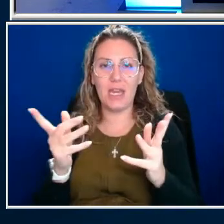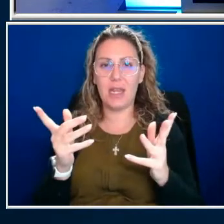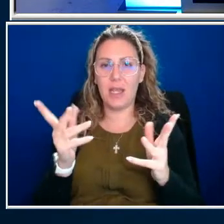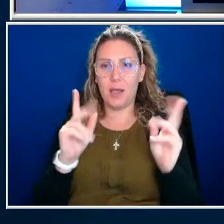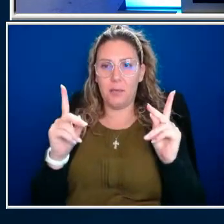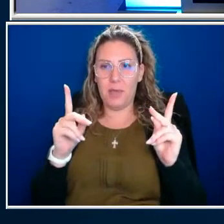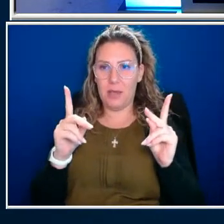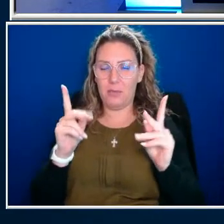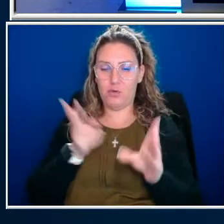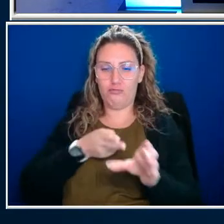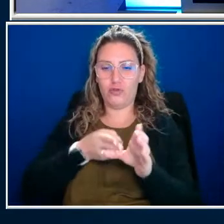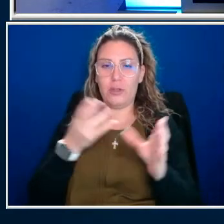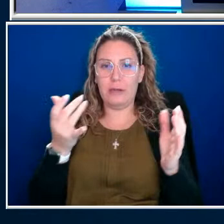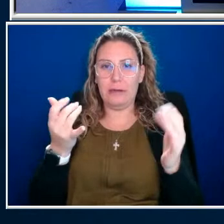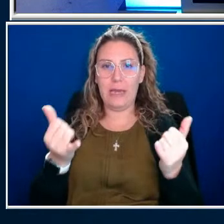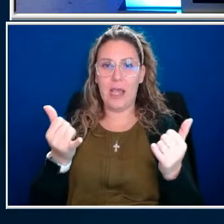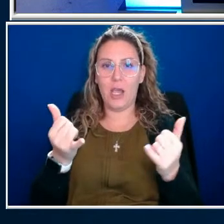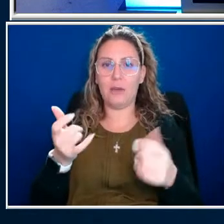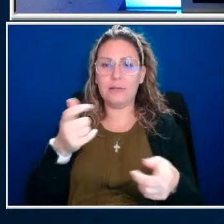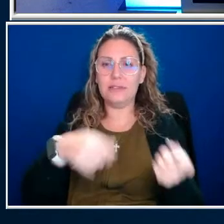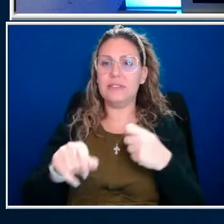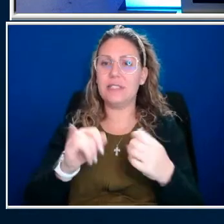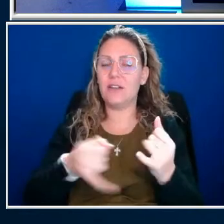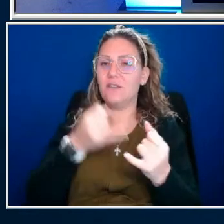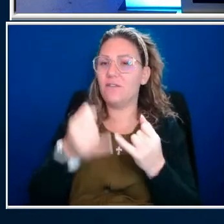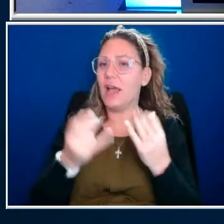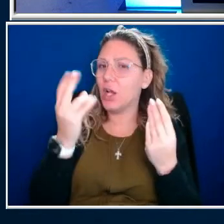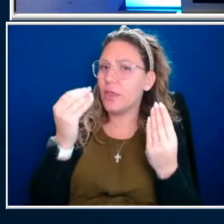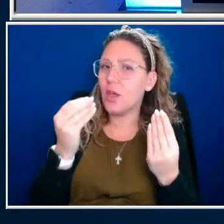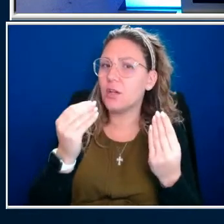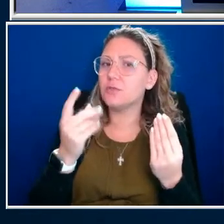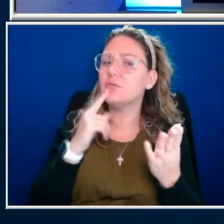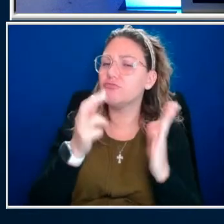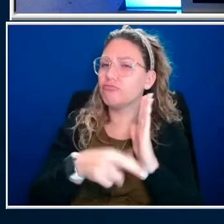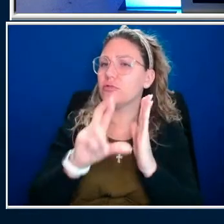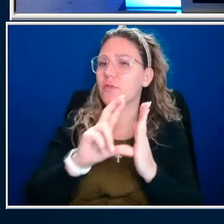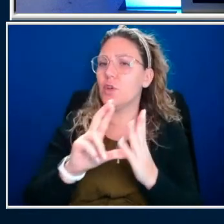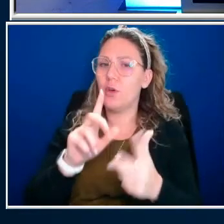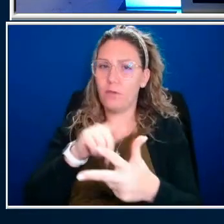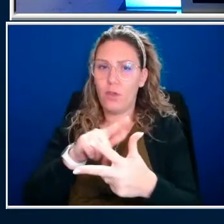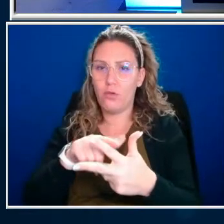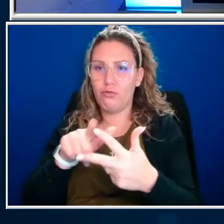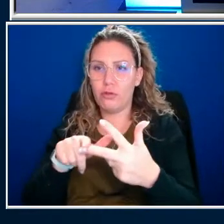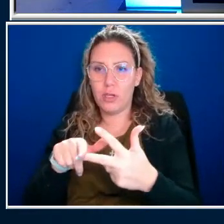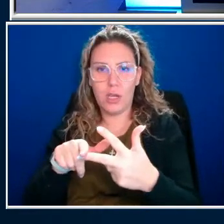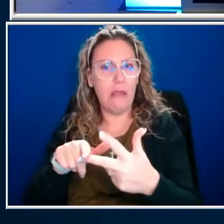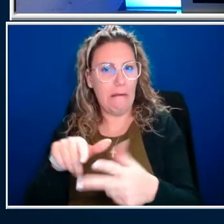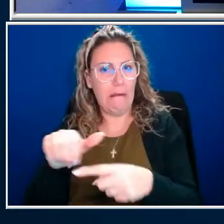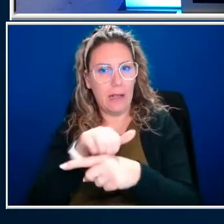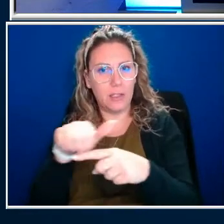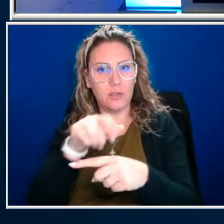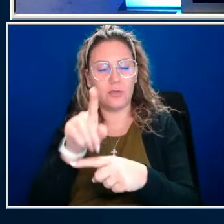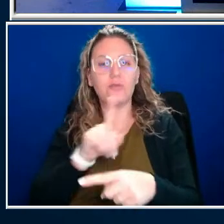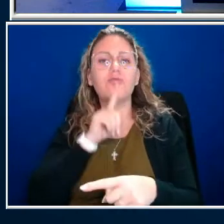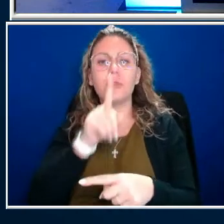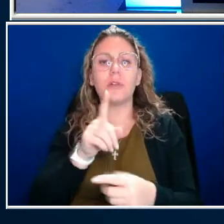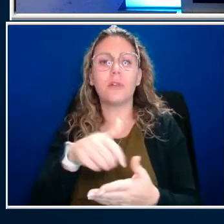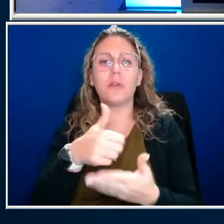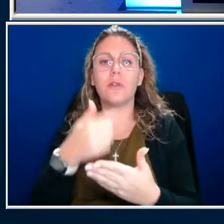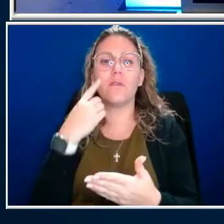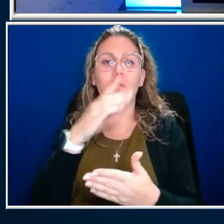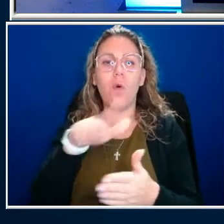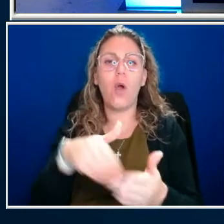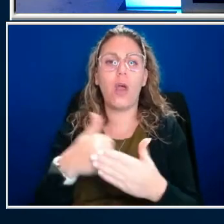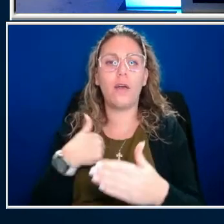final thoughts, would you do just a quick recap of those 3 exercises that you said were really helpful for all of us at